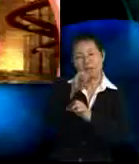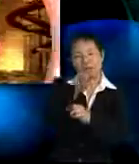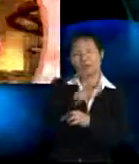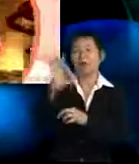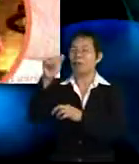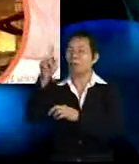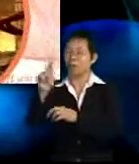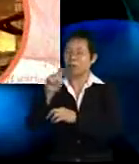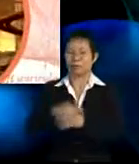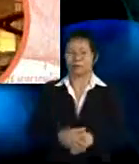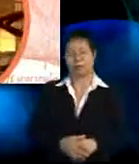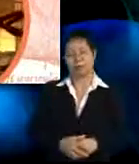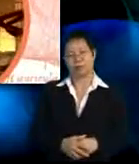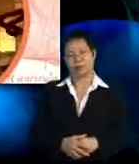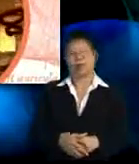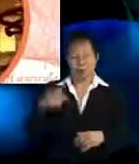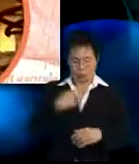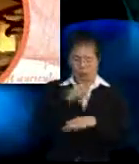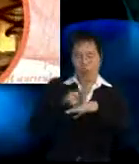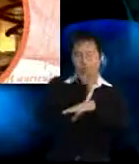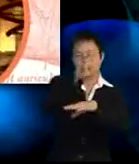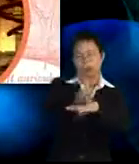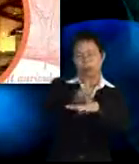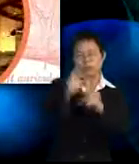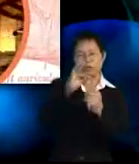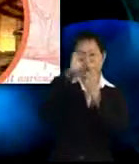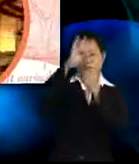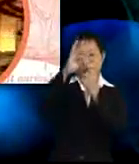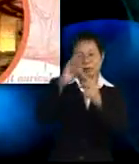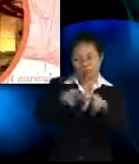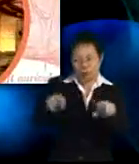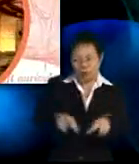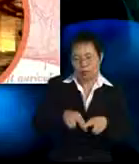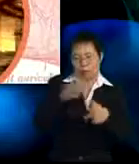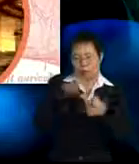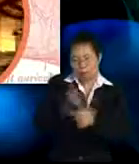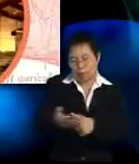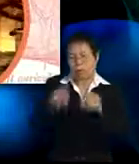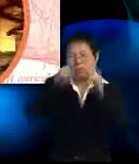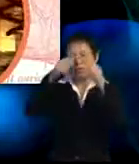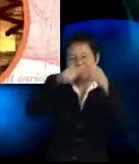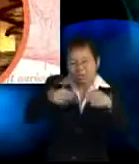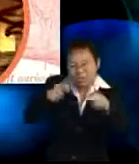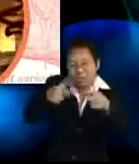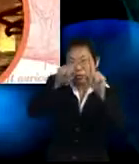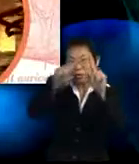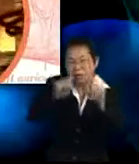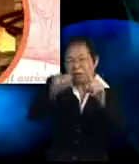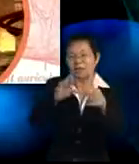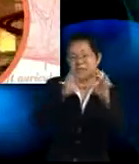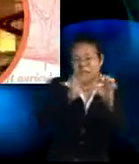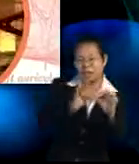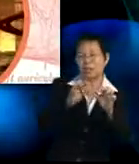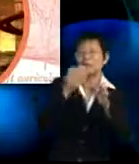fats? We shall use some specific reagents or materials to test for starch,